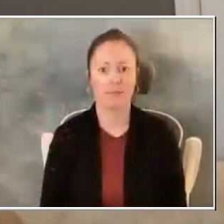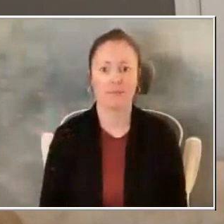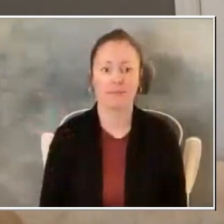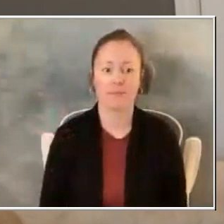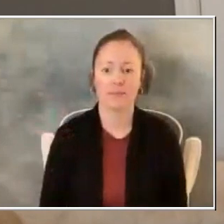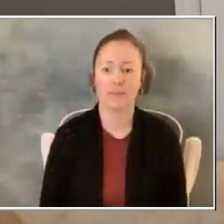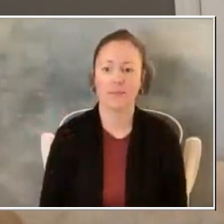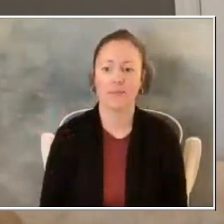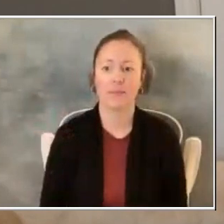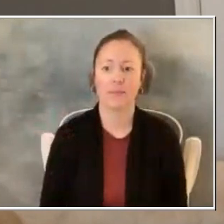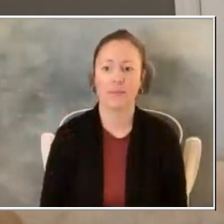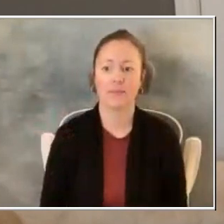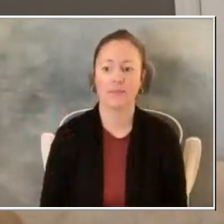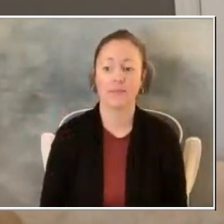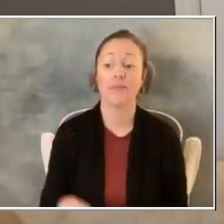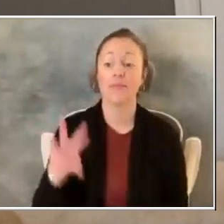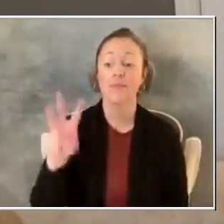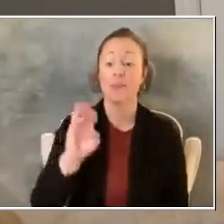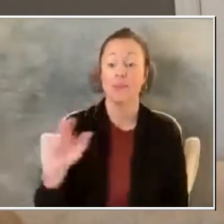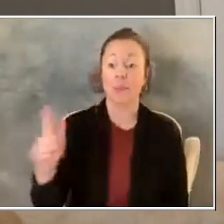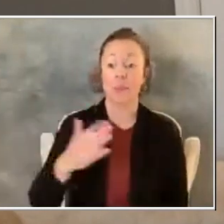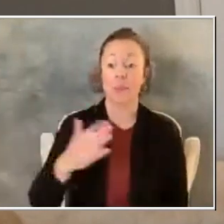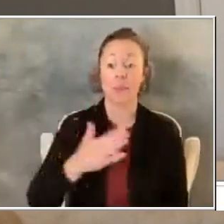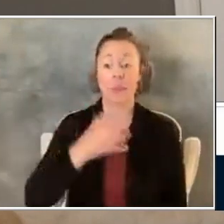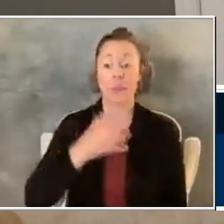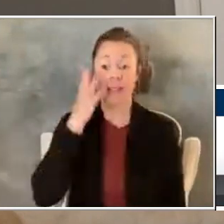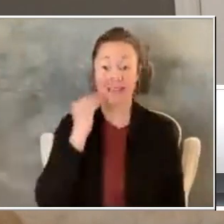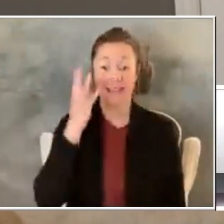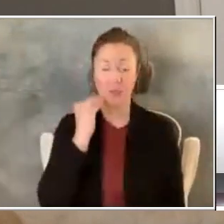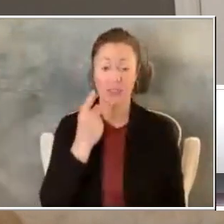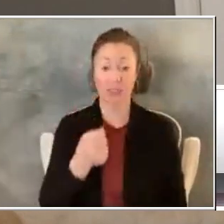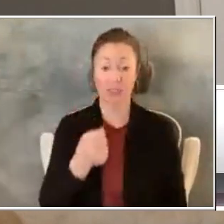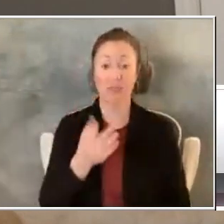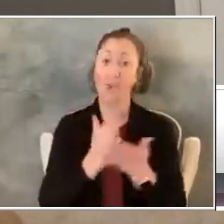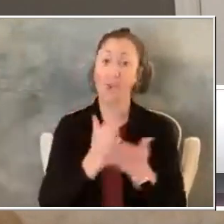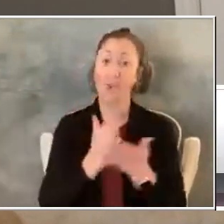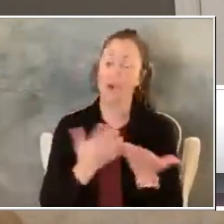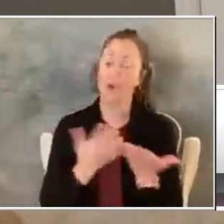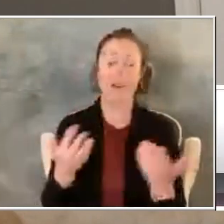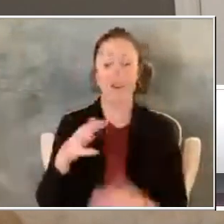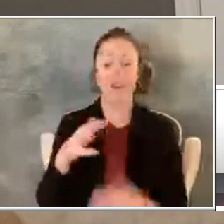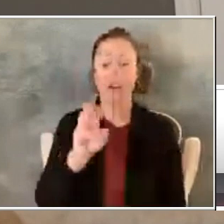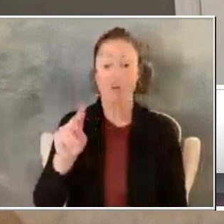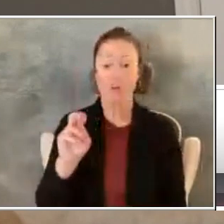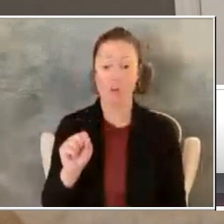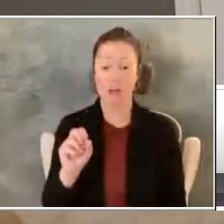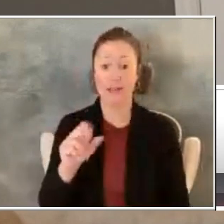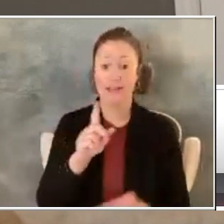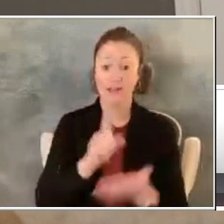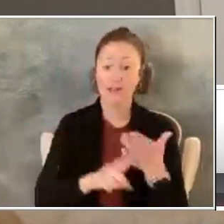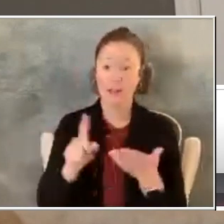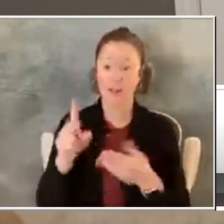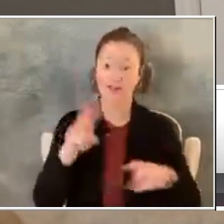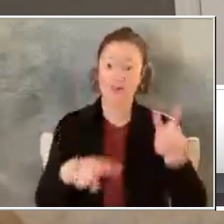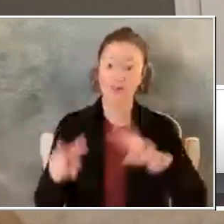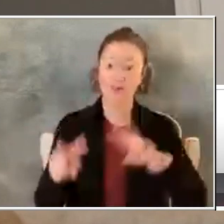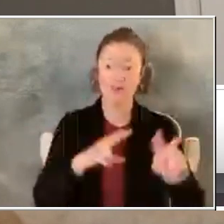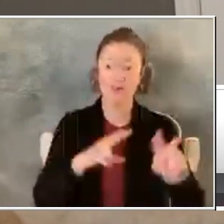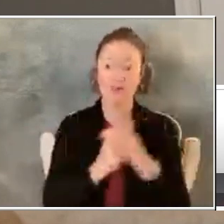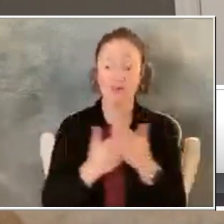Well, my experience was part of a wellness, just a wellness check, and I went through